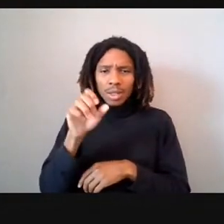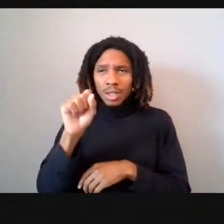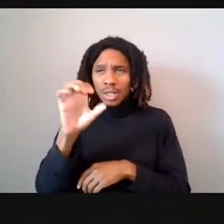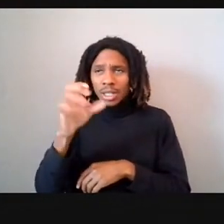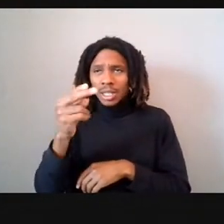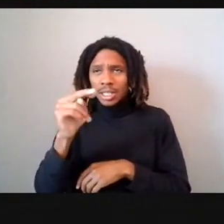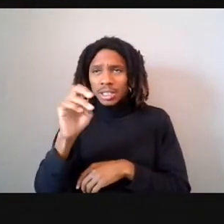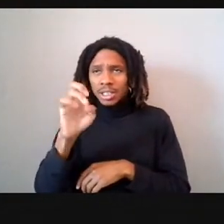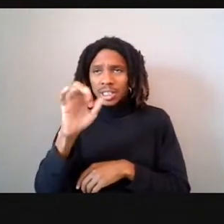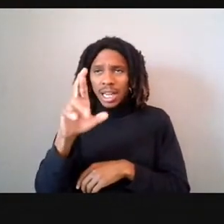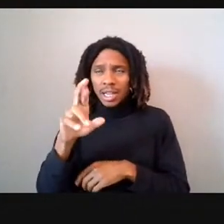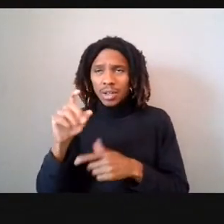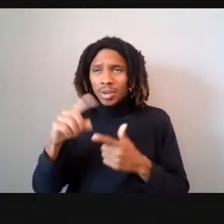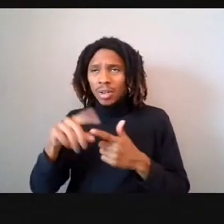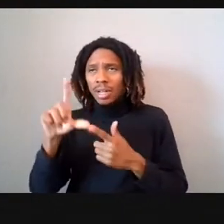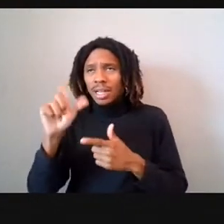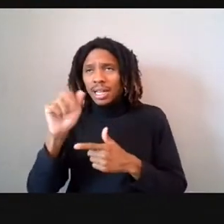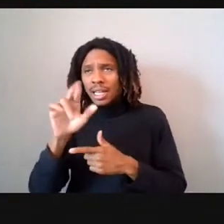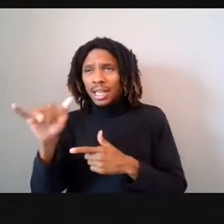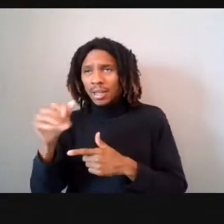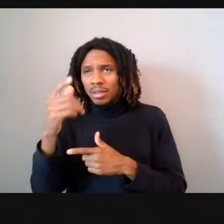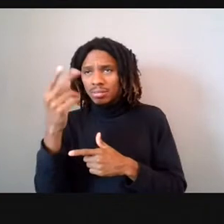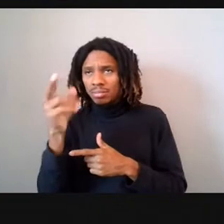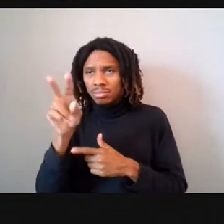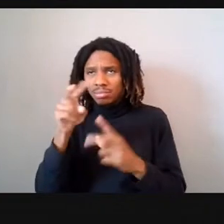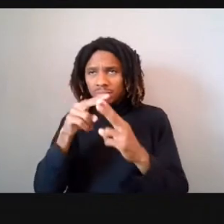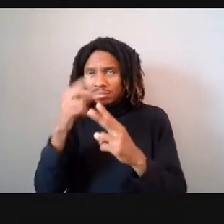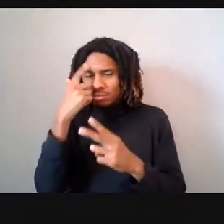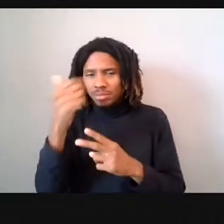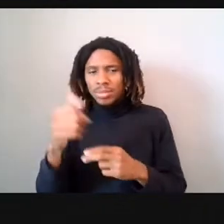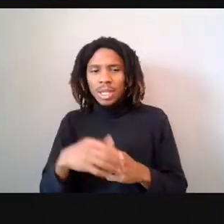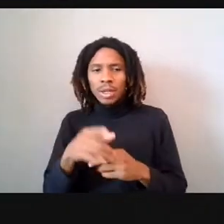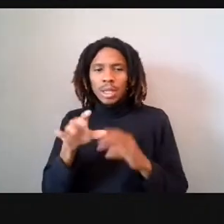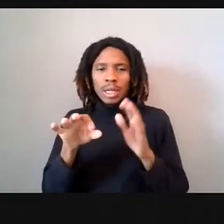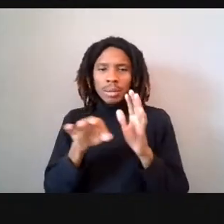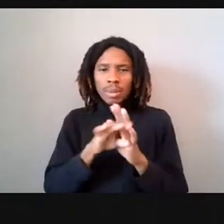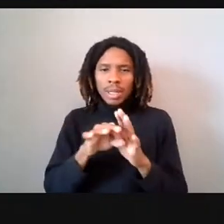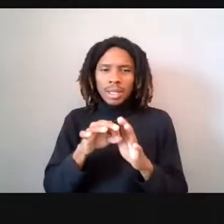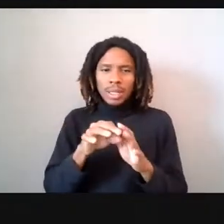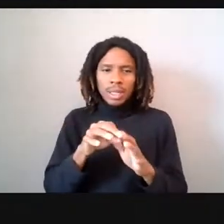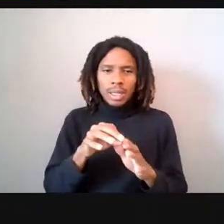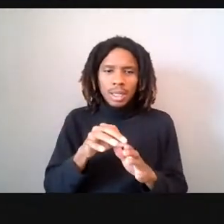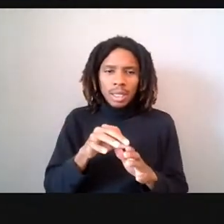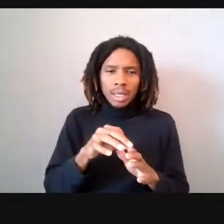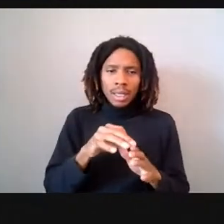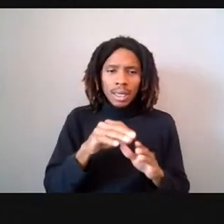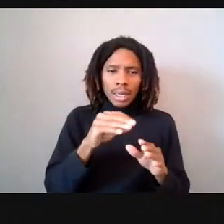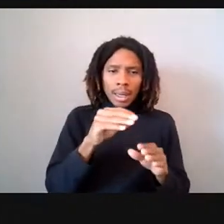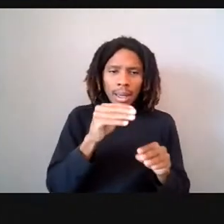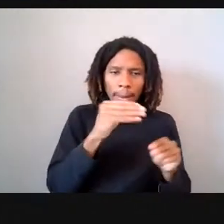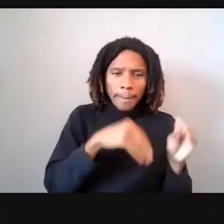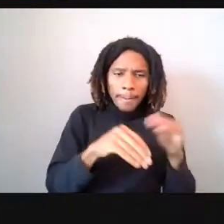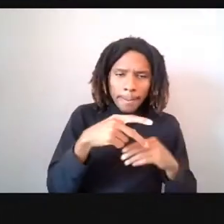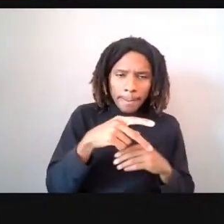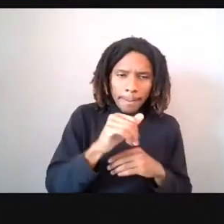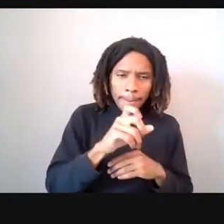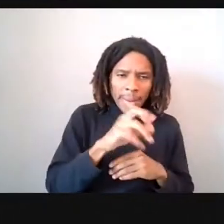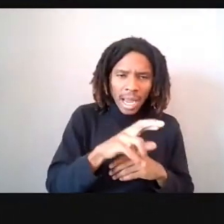answer. I don't know if you can see the question. Does Pekka.io work in Outpost as it works with VMware?